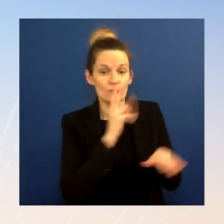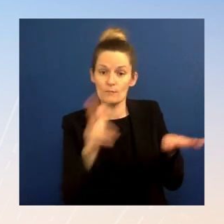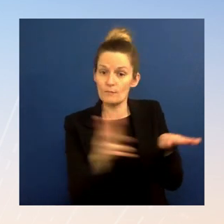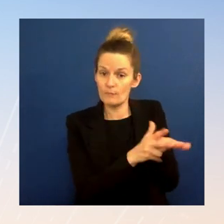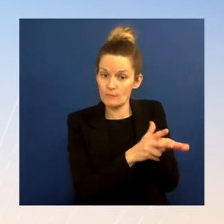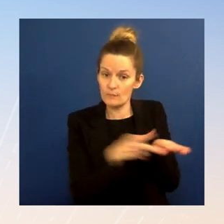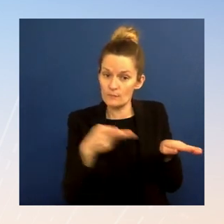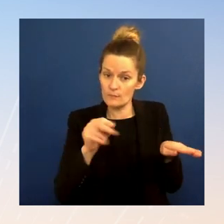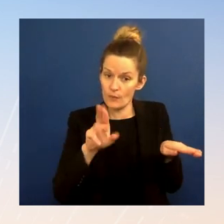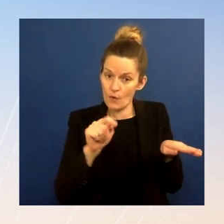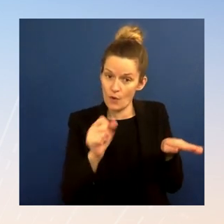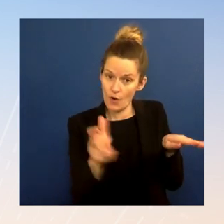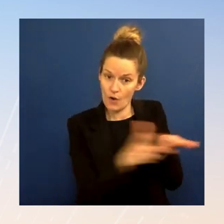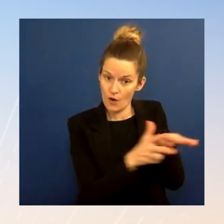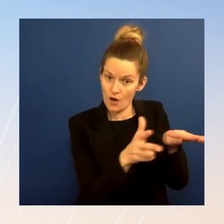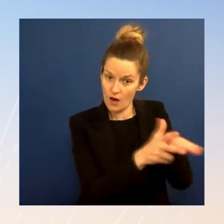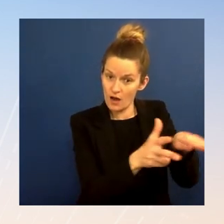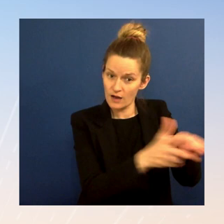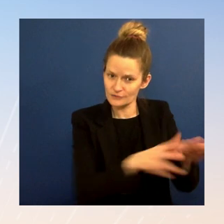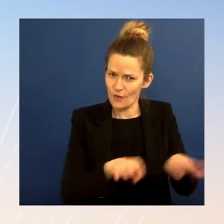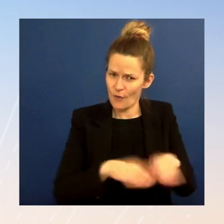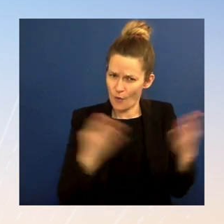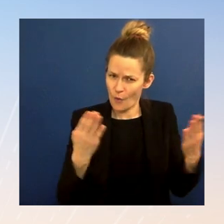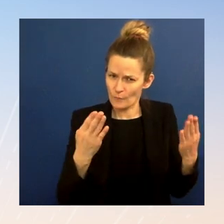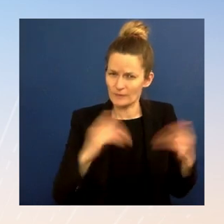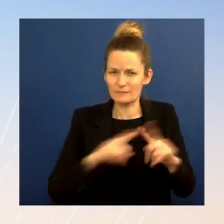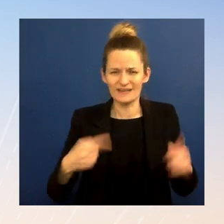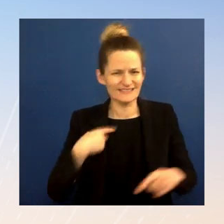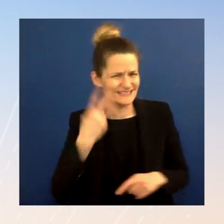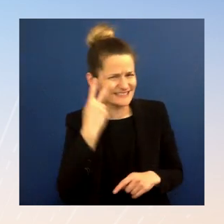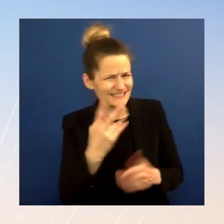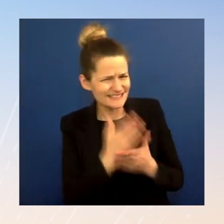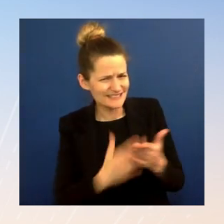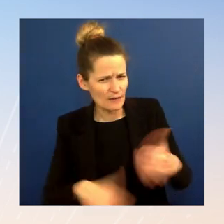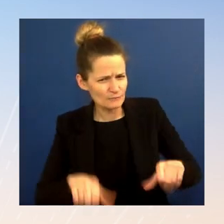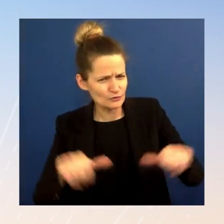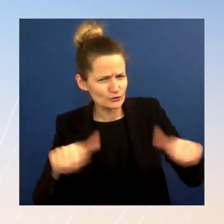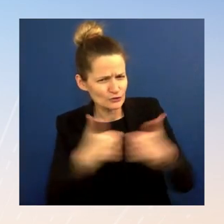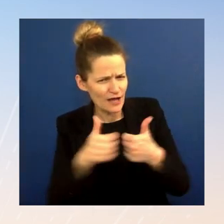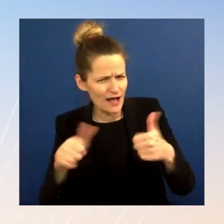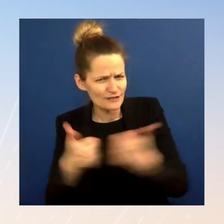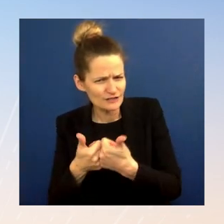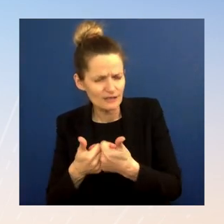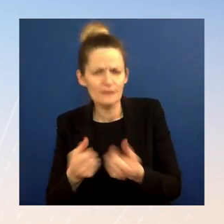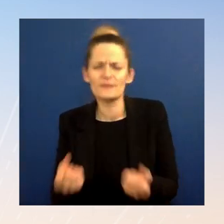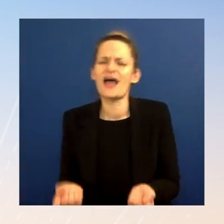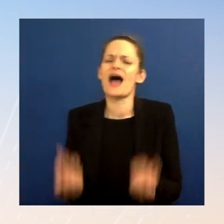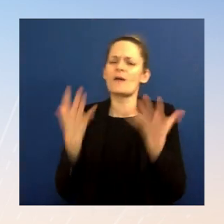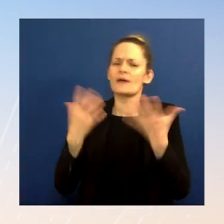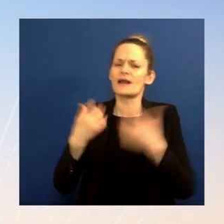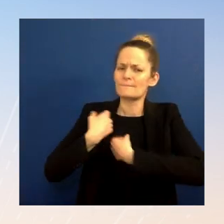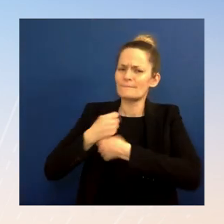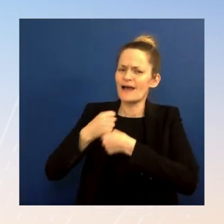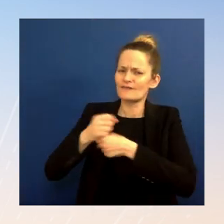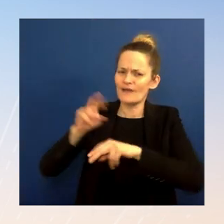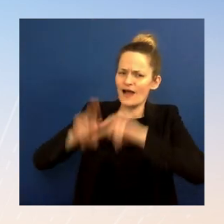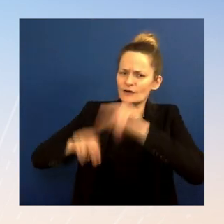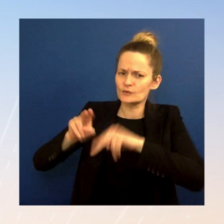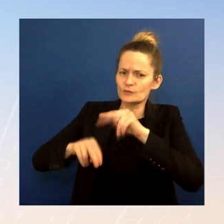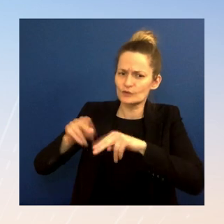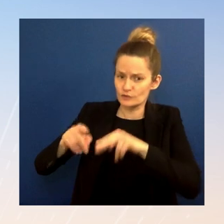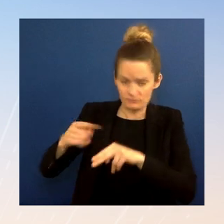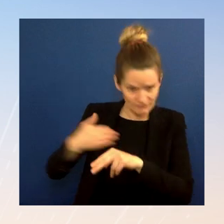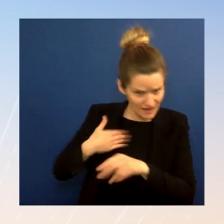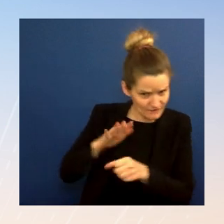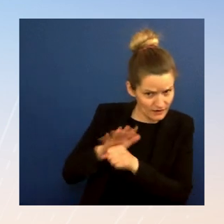tracking very closely, is the number of manufacturing facilities or the number of workers who are not working. Sometimes there's a lag in what that